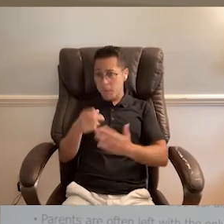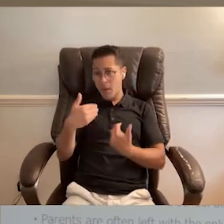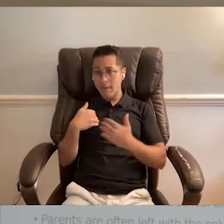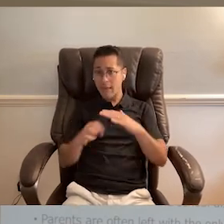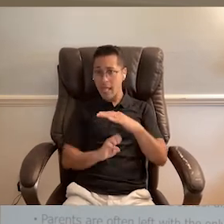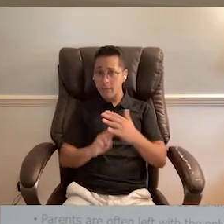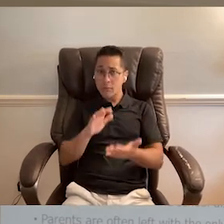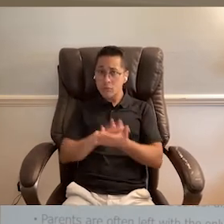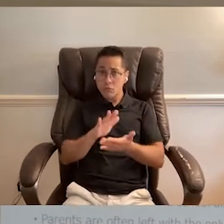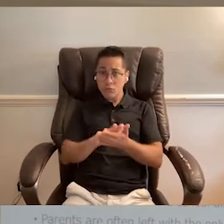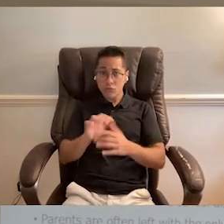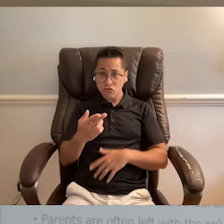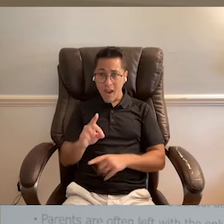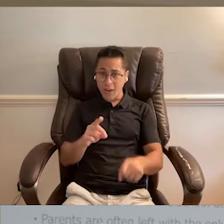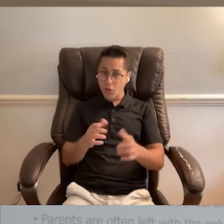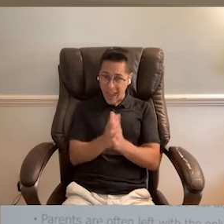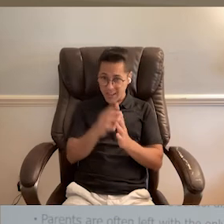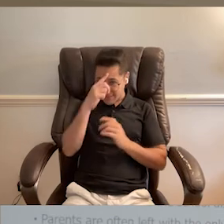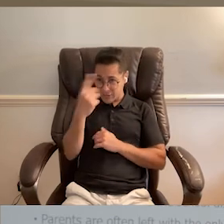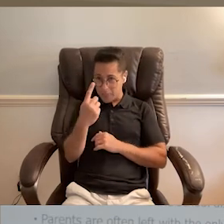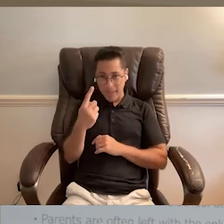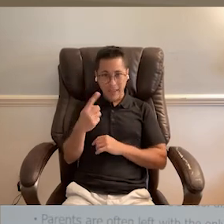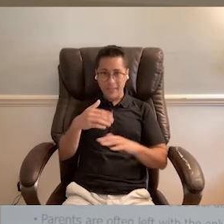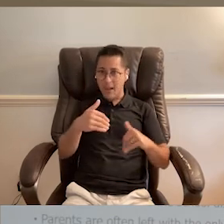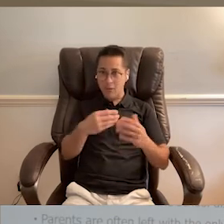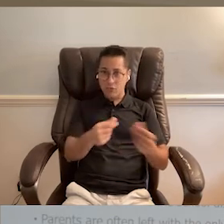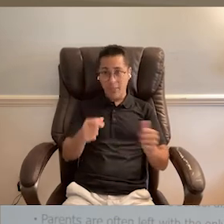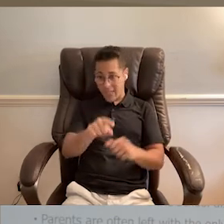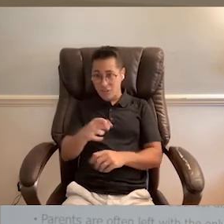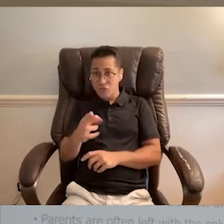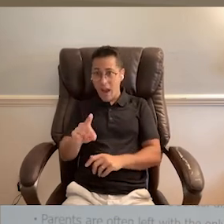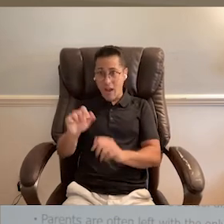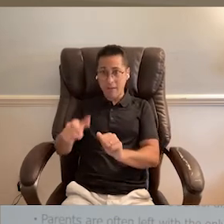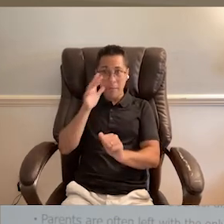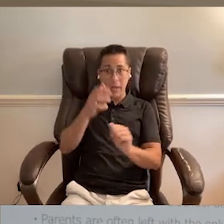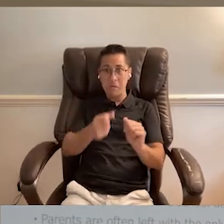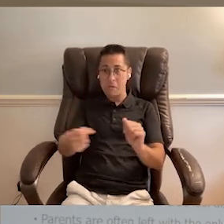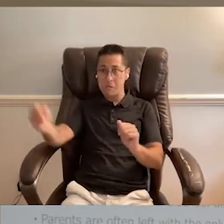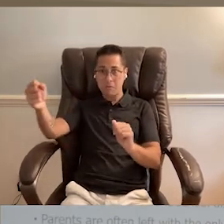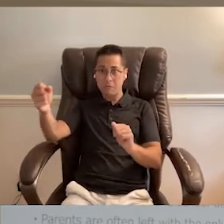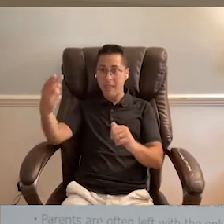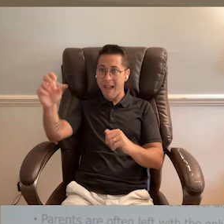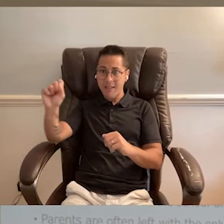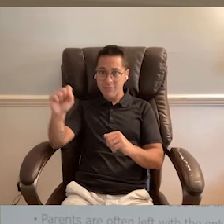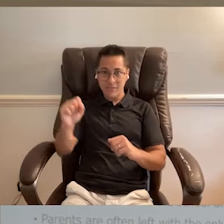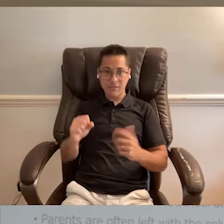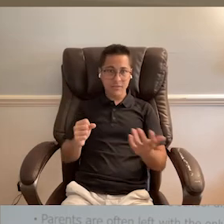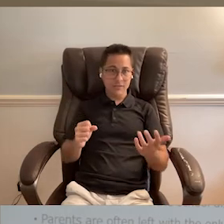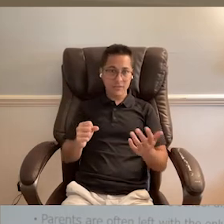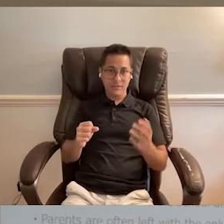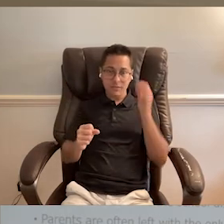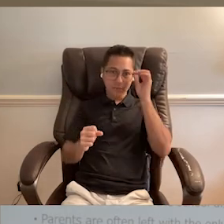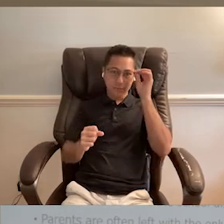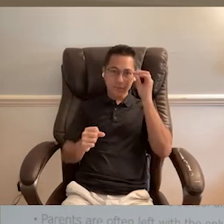something, before it's resolved, that child could be in high school. And all that water under that bridge of harm to that child. So